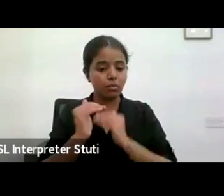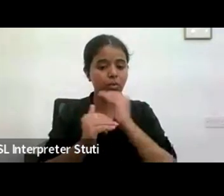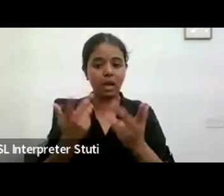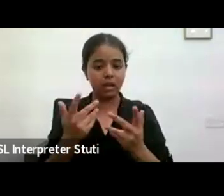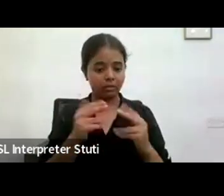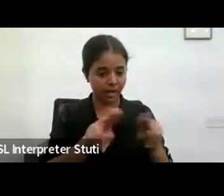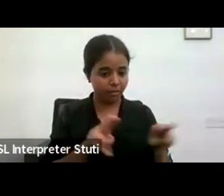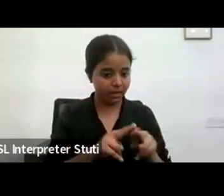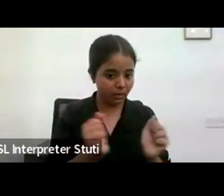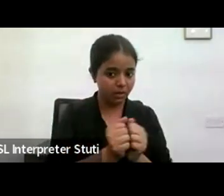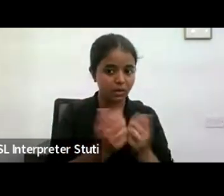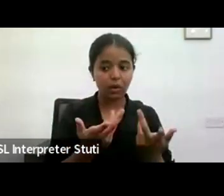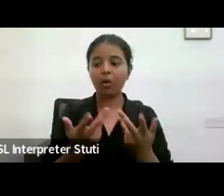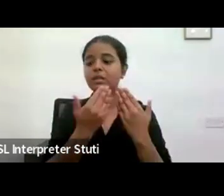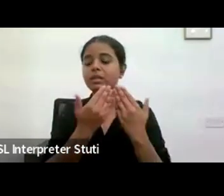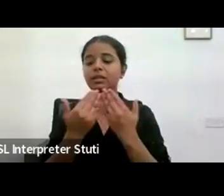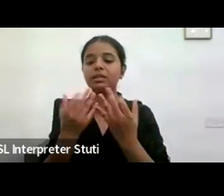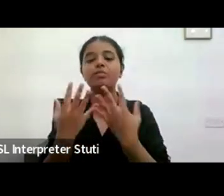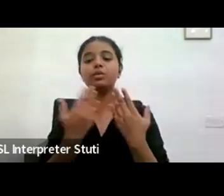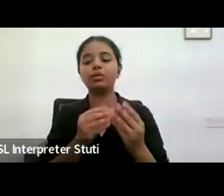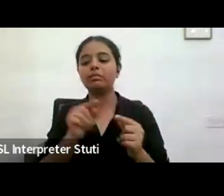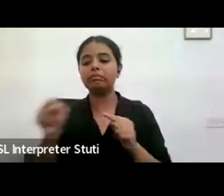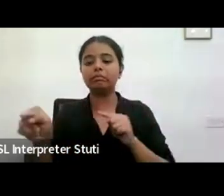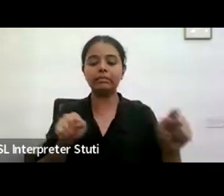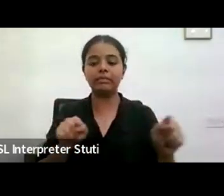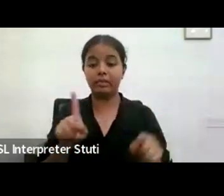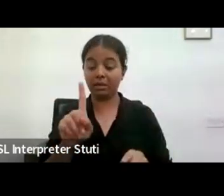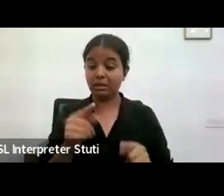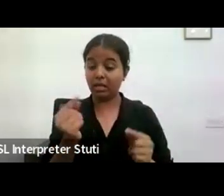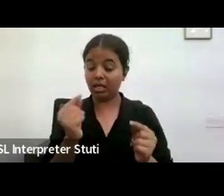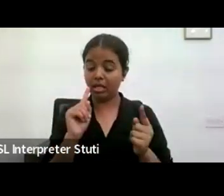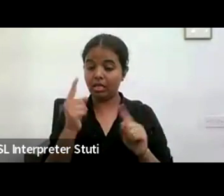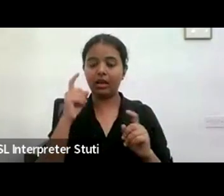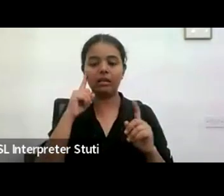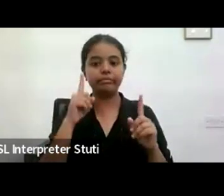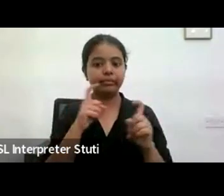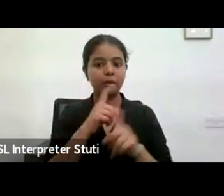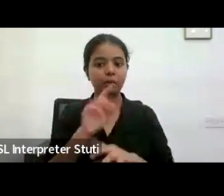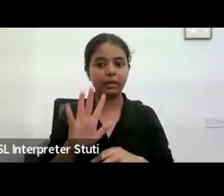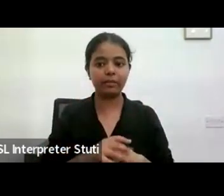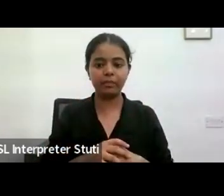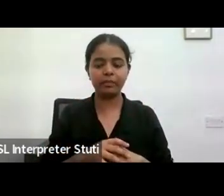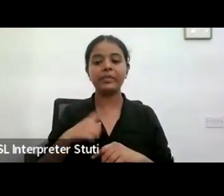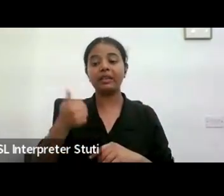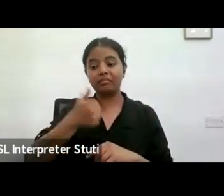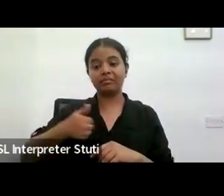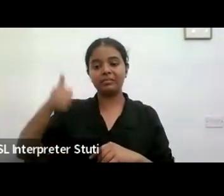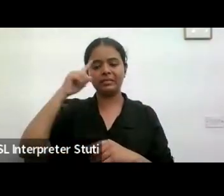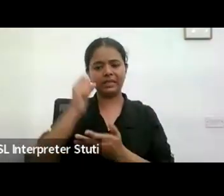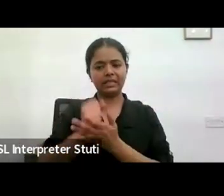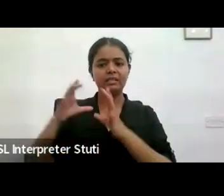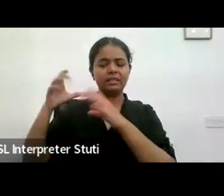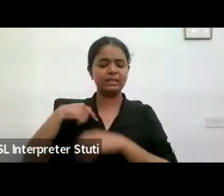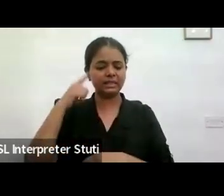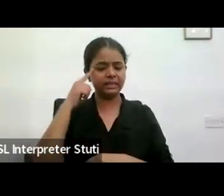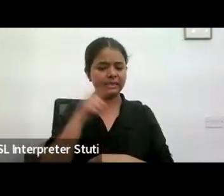very tricky one, because very often when competent authorities feel that the child should actually be separated, and